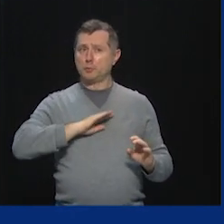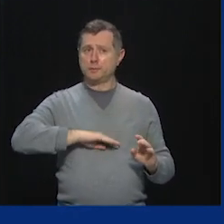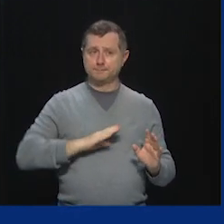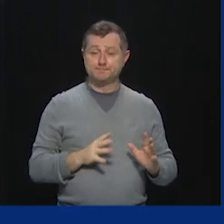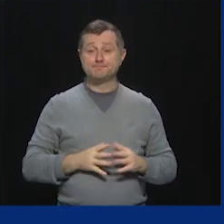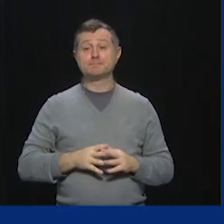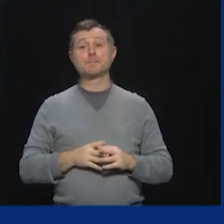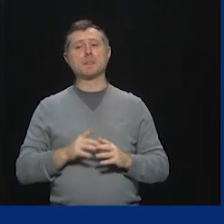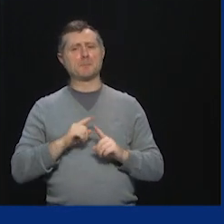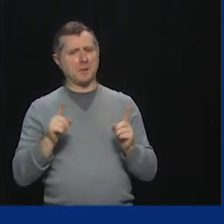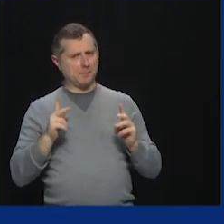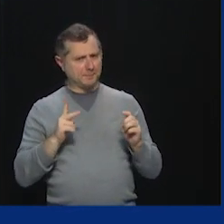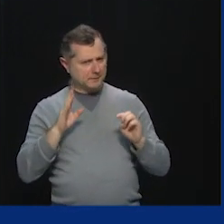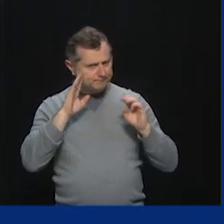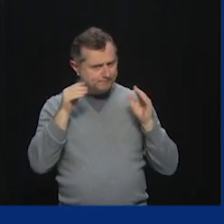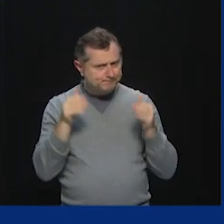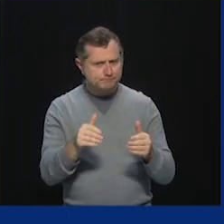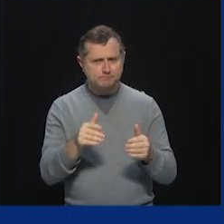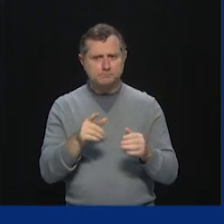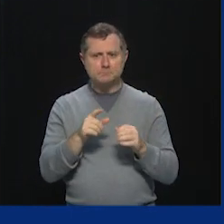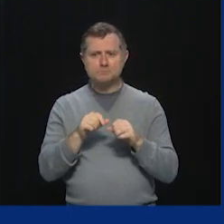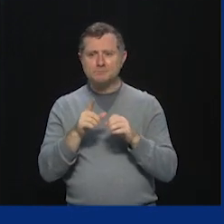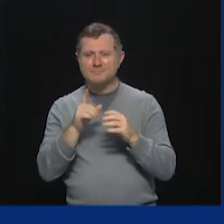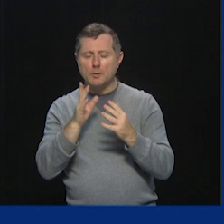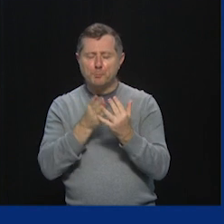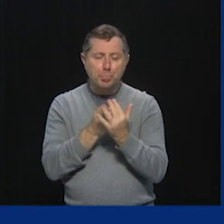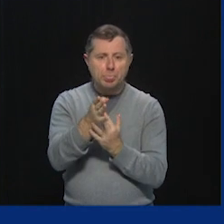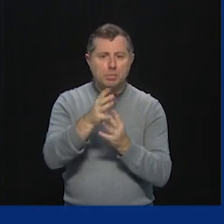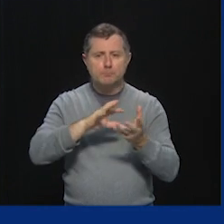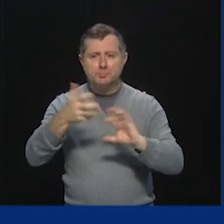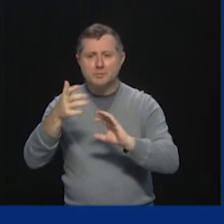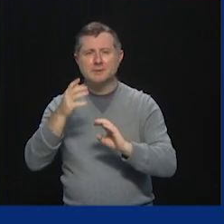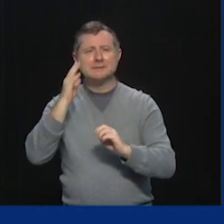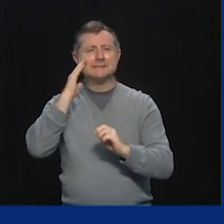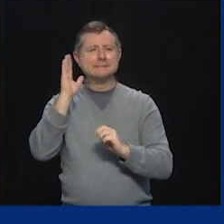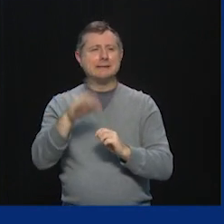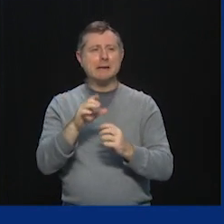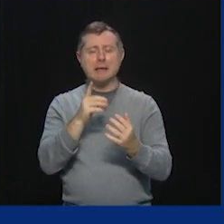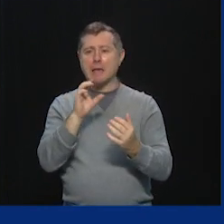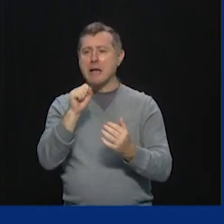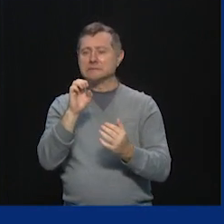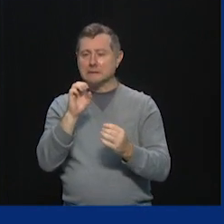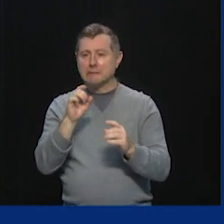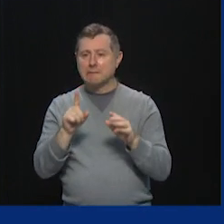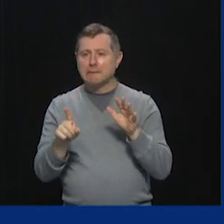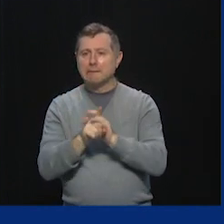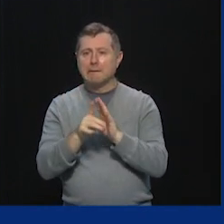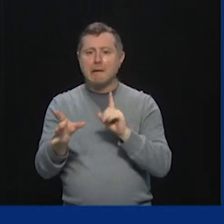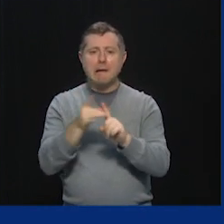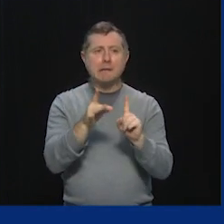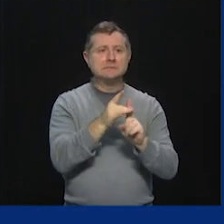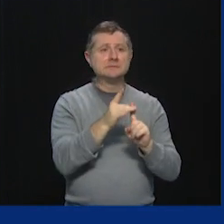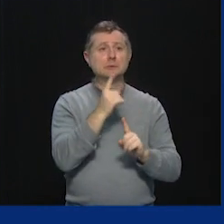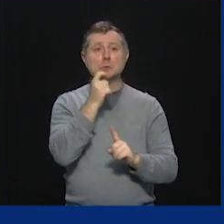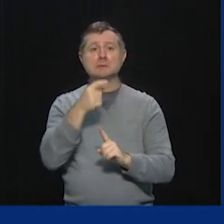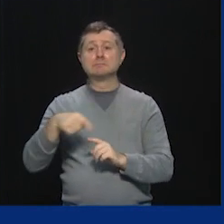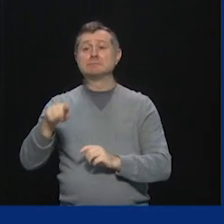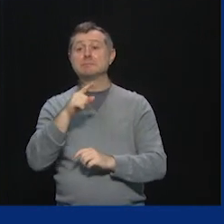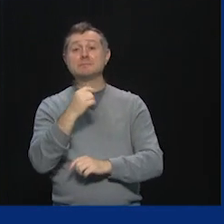to know the numbers of how many cases are breakthrough, people that have been fully vaccinated who are exposed to the virus who end